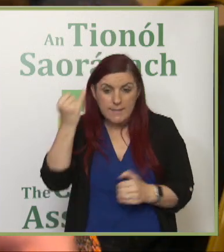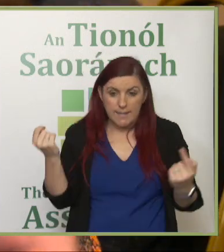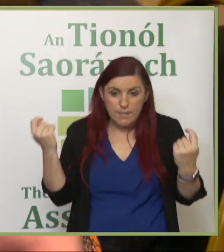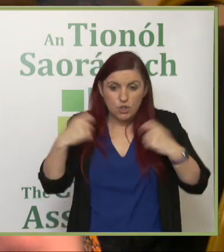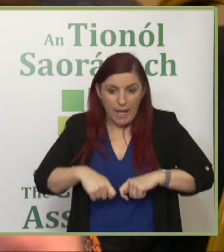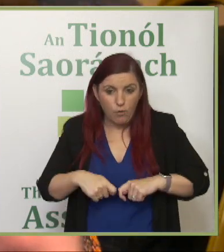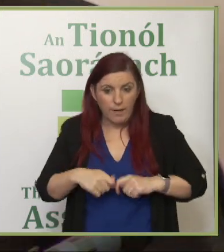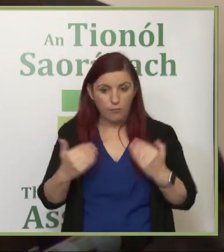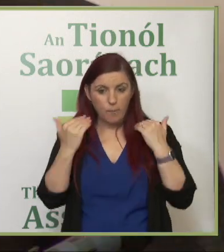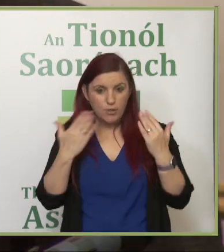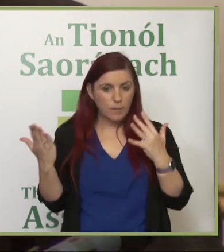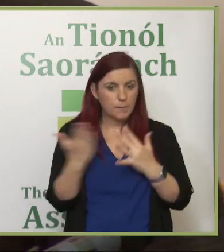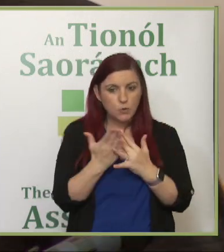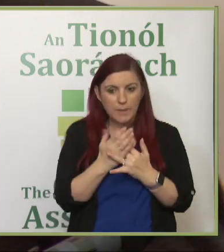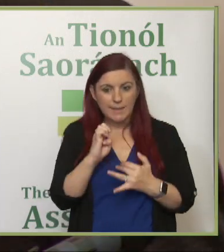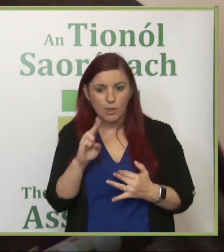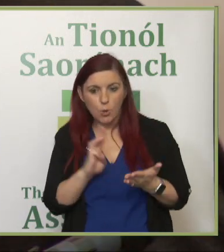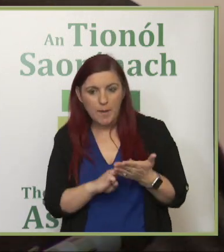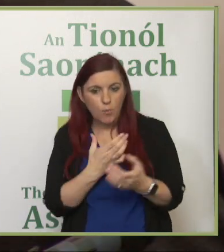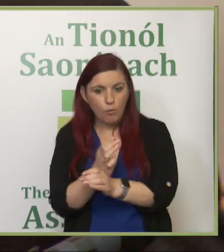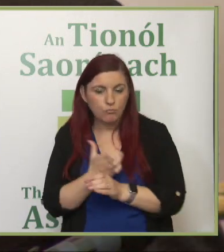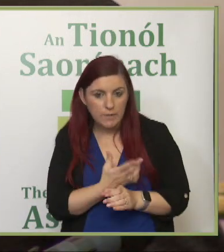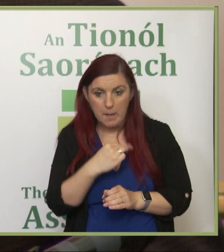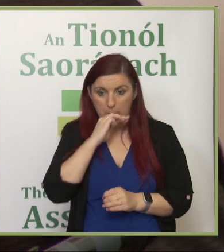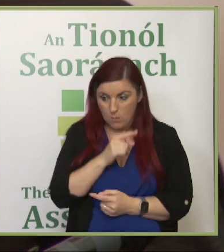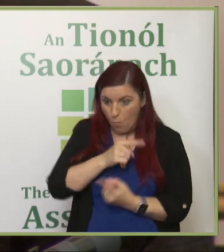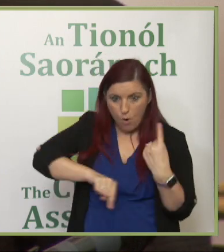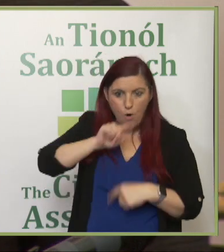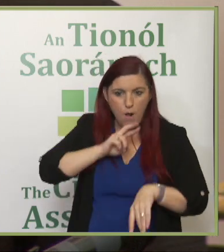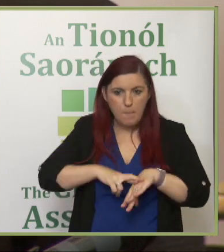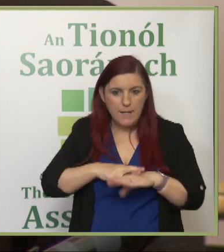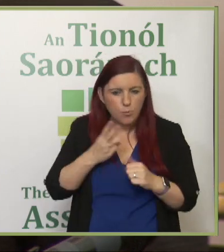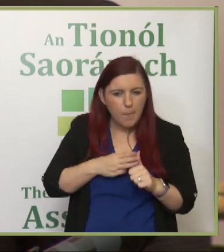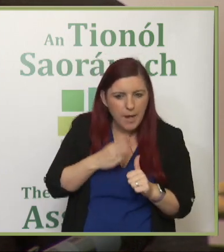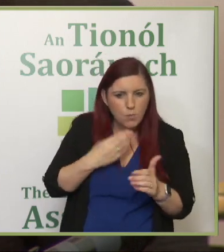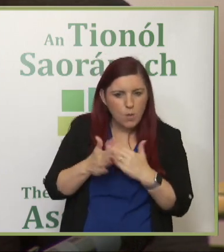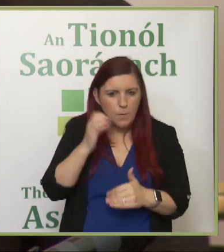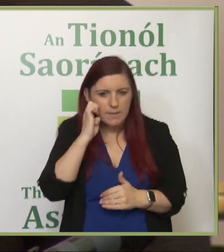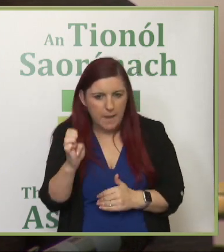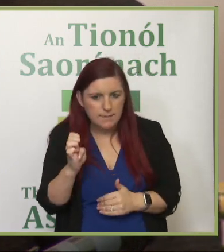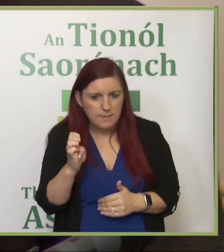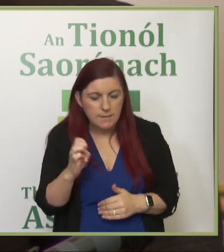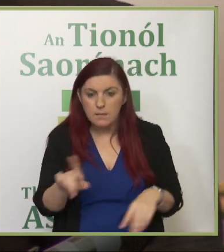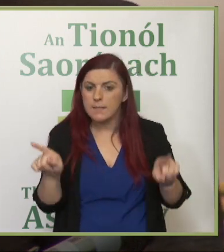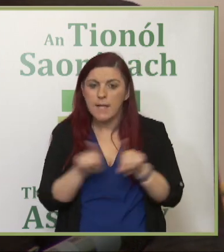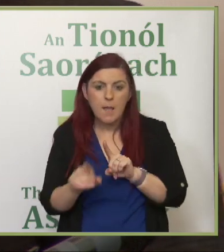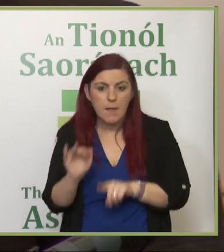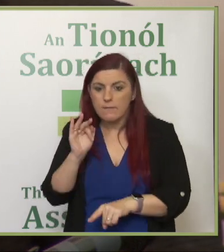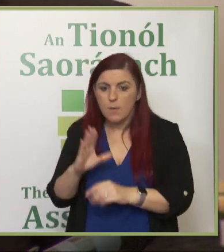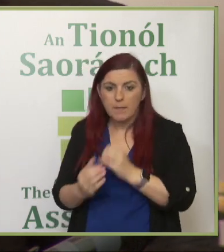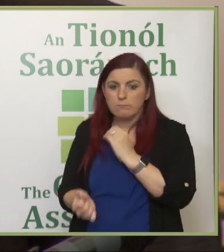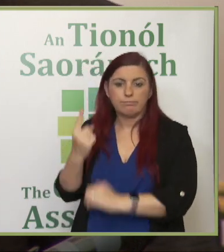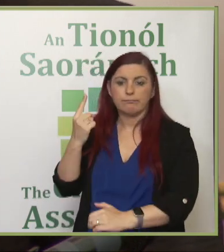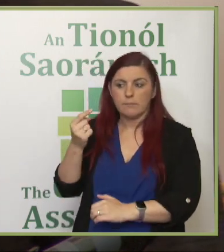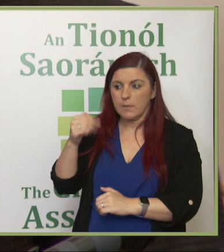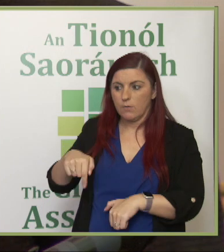that we're all better prepared by the what's happening in one country. Because if you see something in Ireland, it could